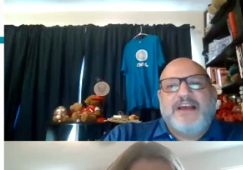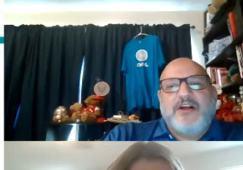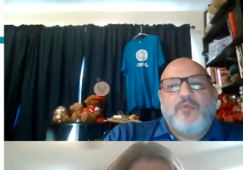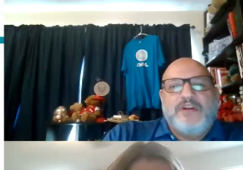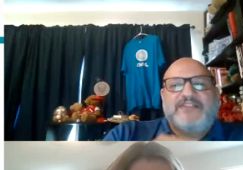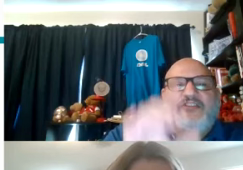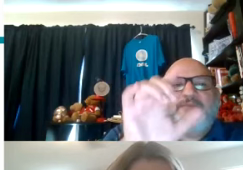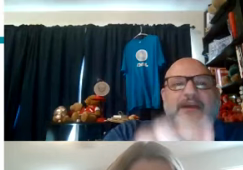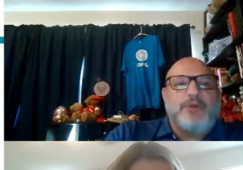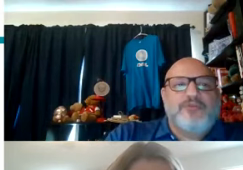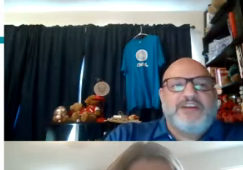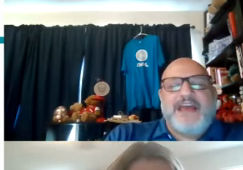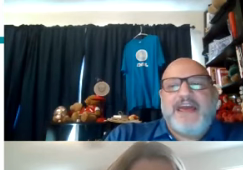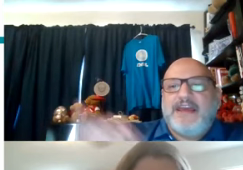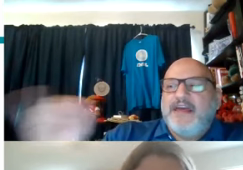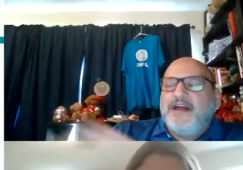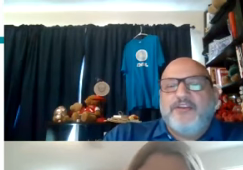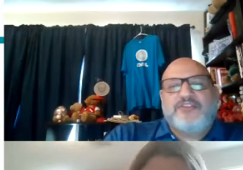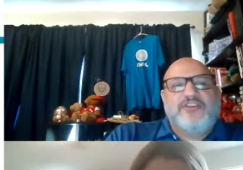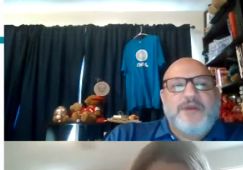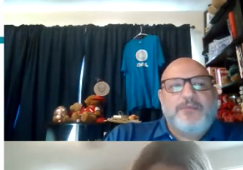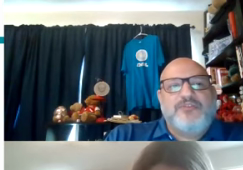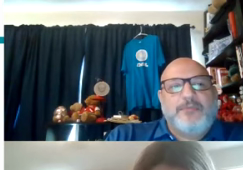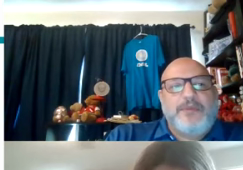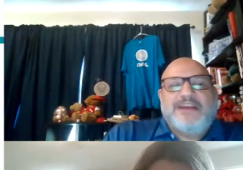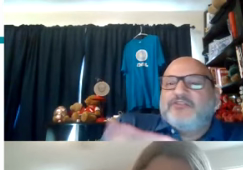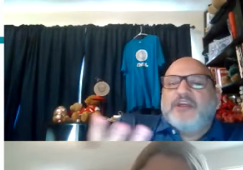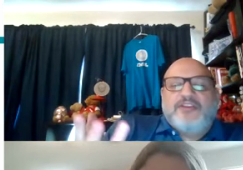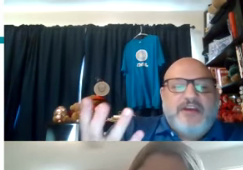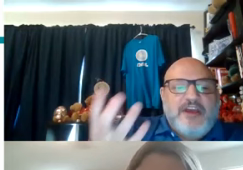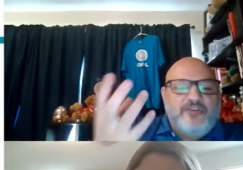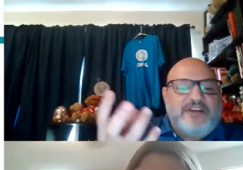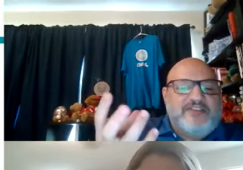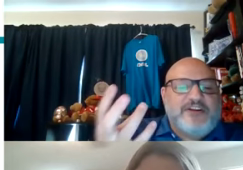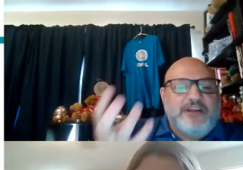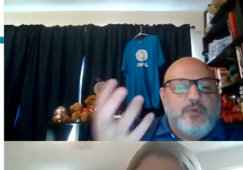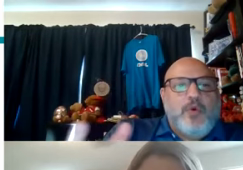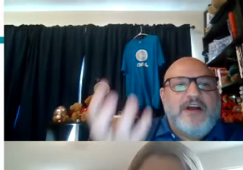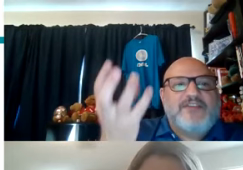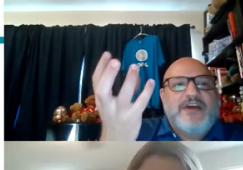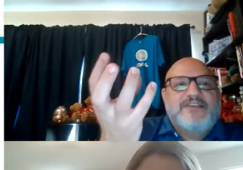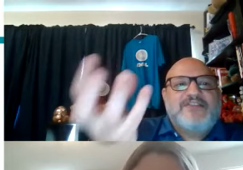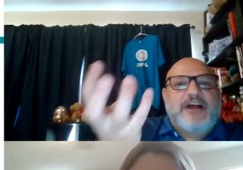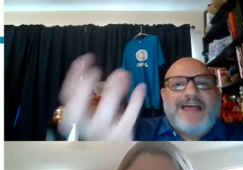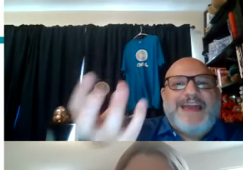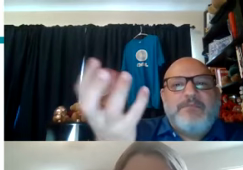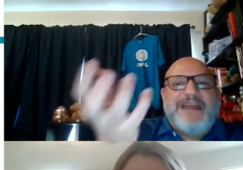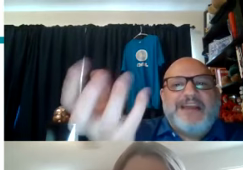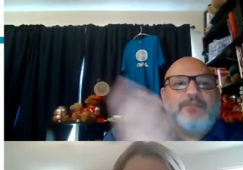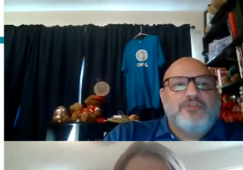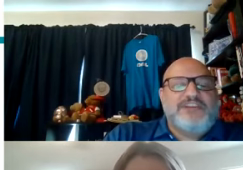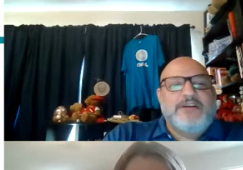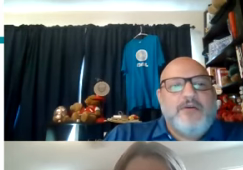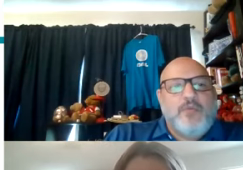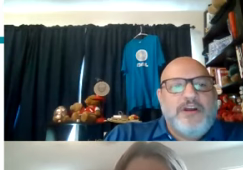tell a cell, one cell to make protein A, another cell to make protein B? And here's the other thing. Do we necessarily want cell A